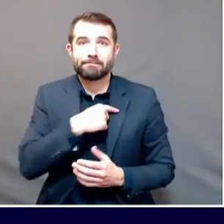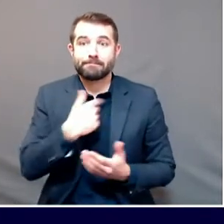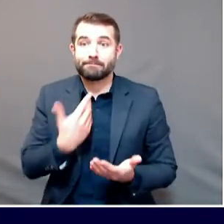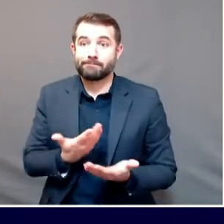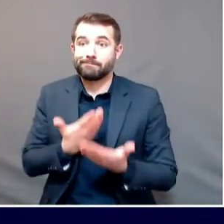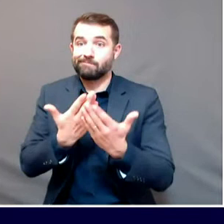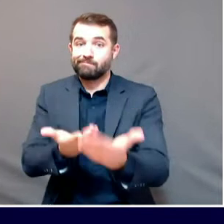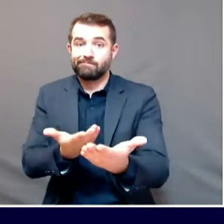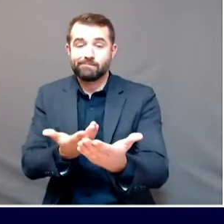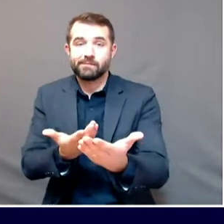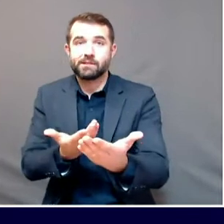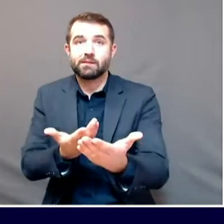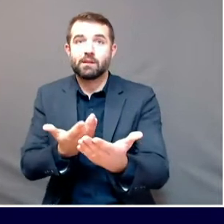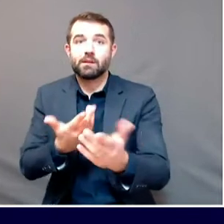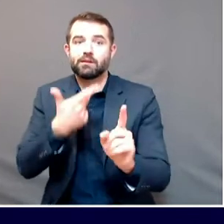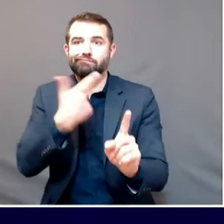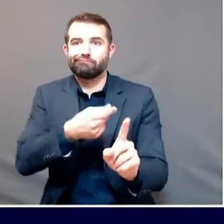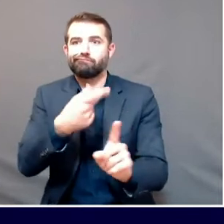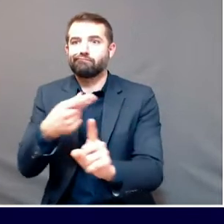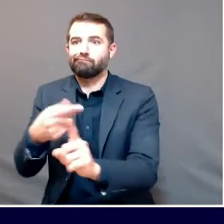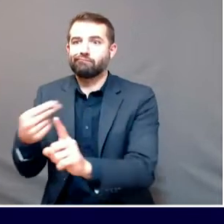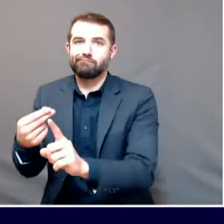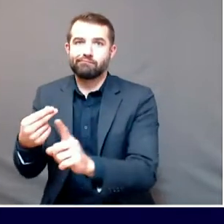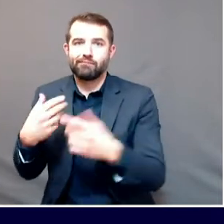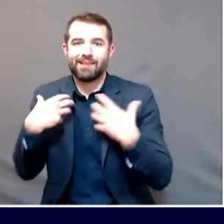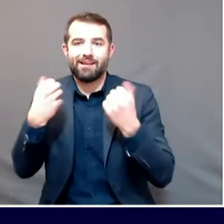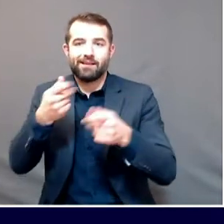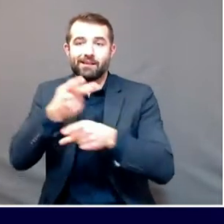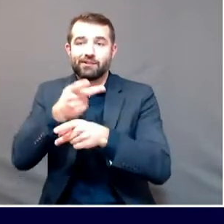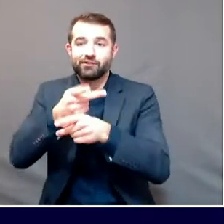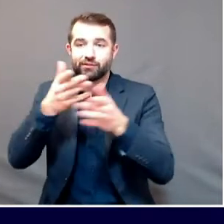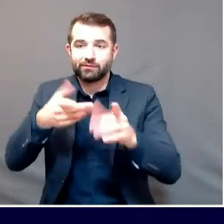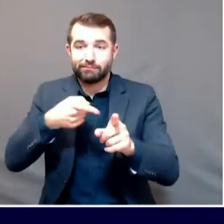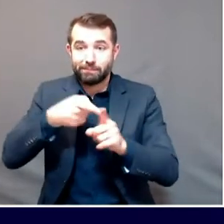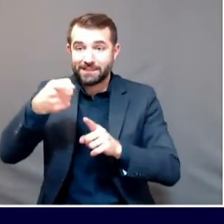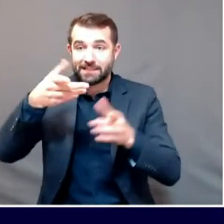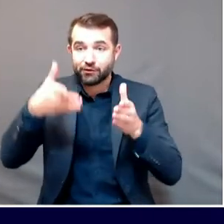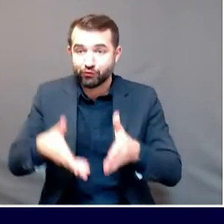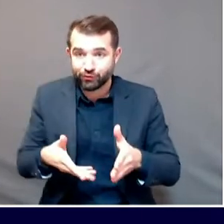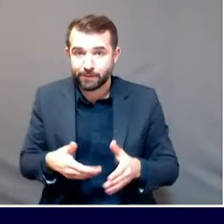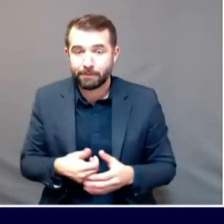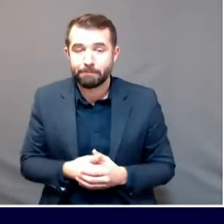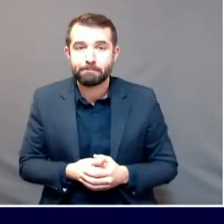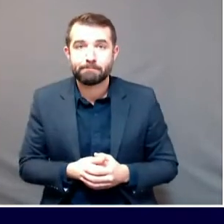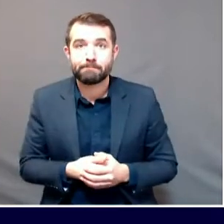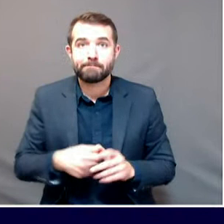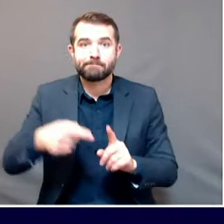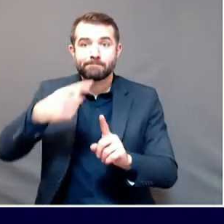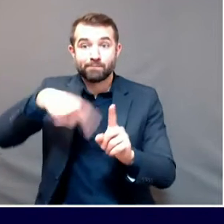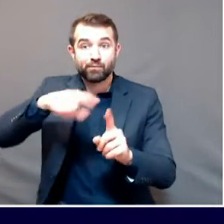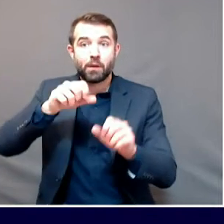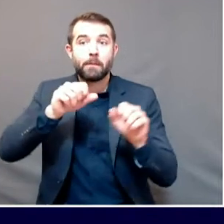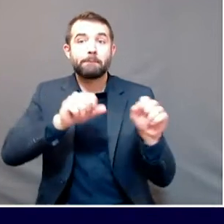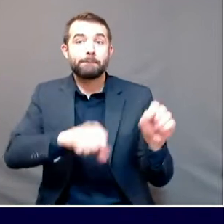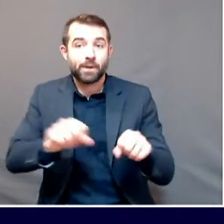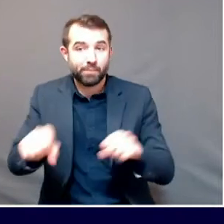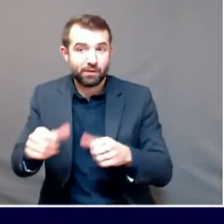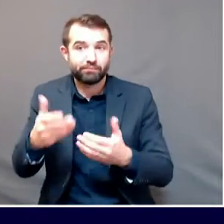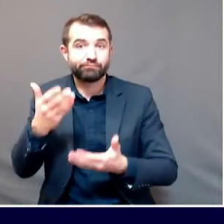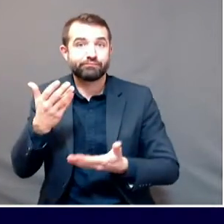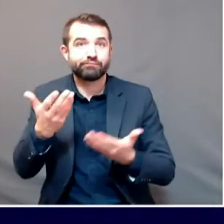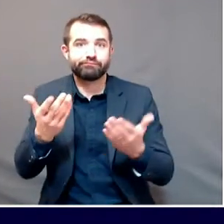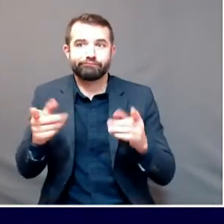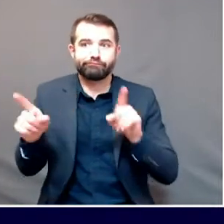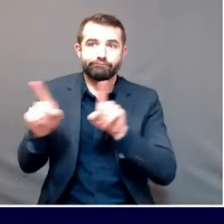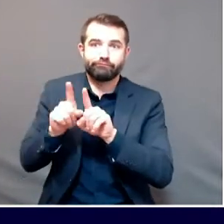to healthcare providers writ large who could potentially be coming into contact with patients or infectious materials,